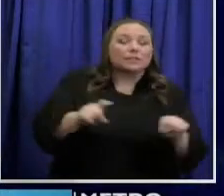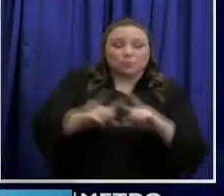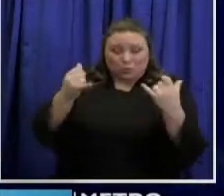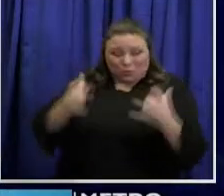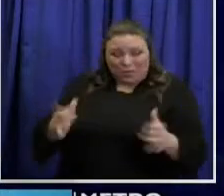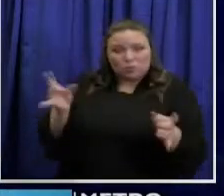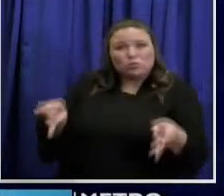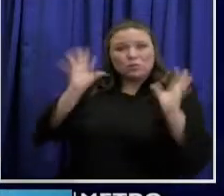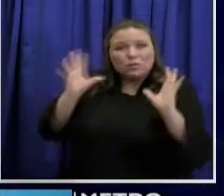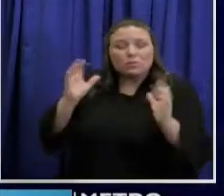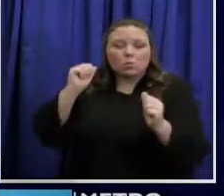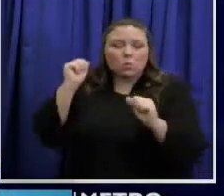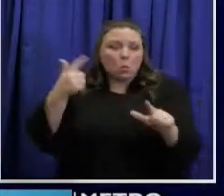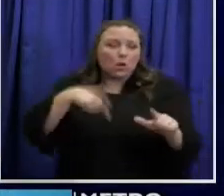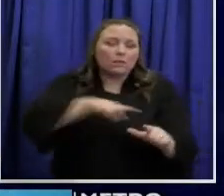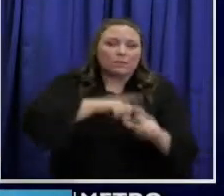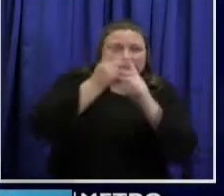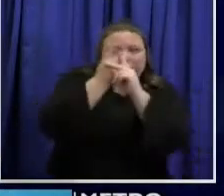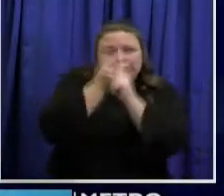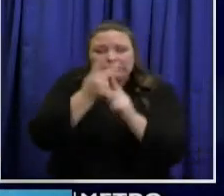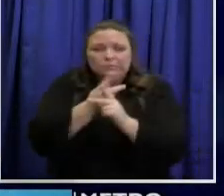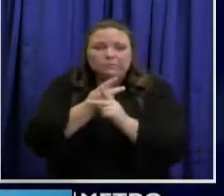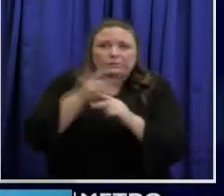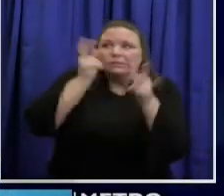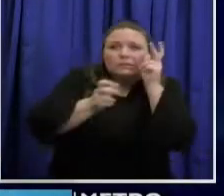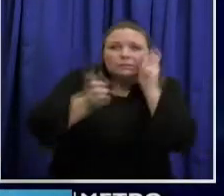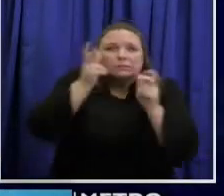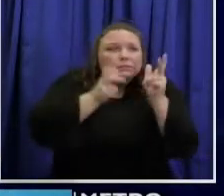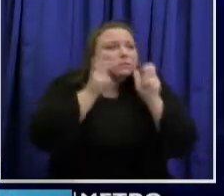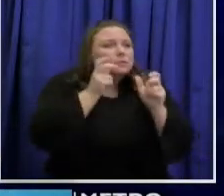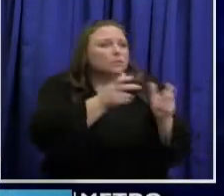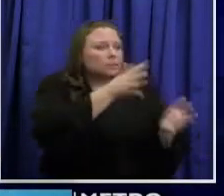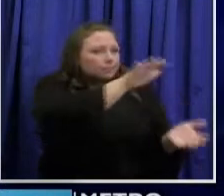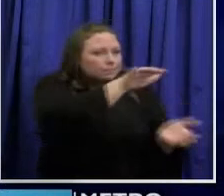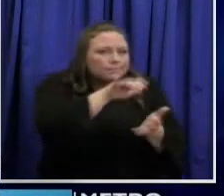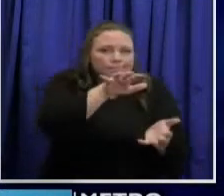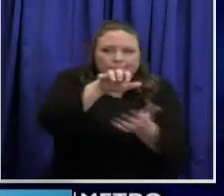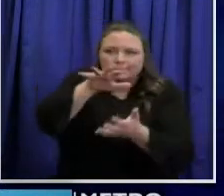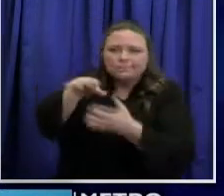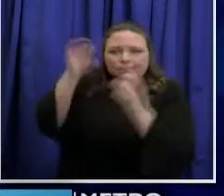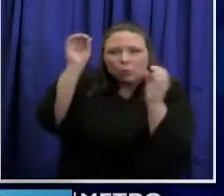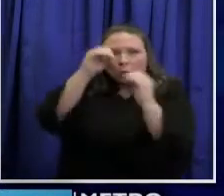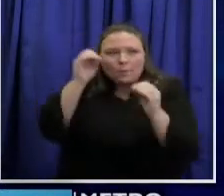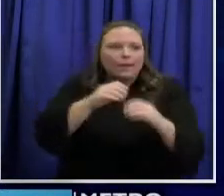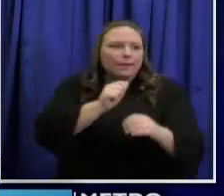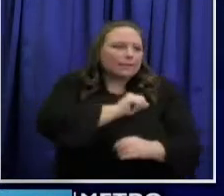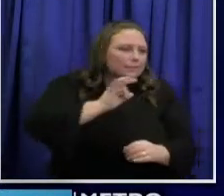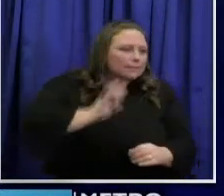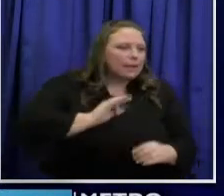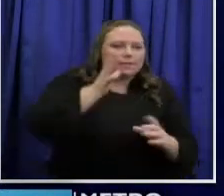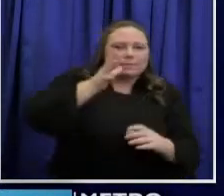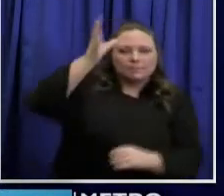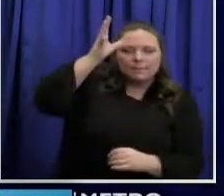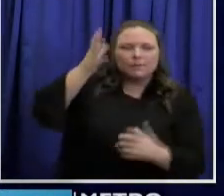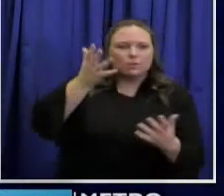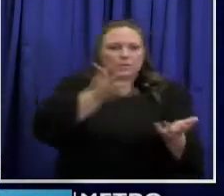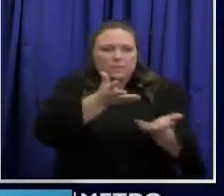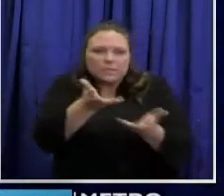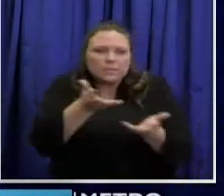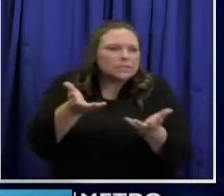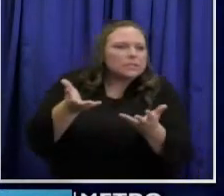all navigating it, listening to every set of parents and every set of staff members. And let's